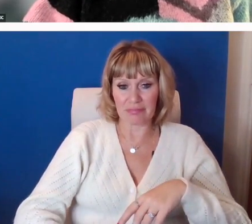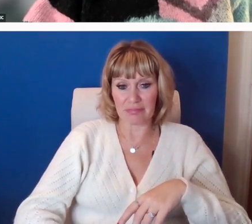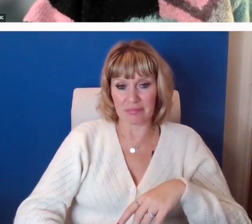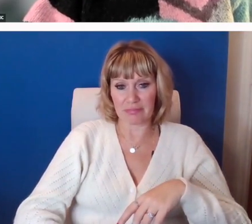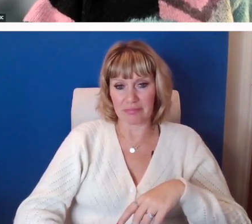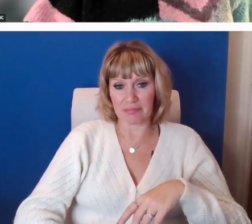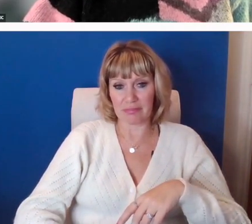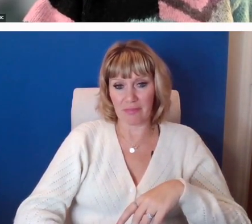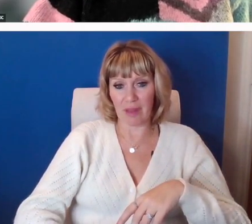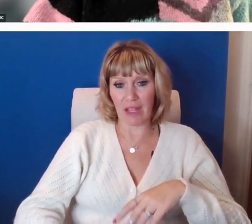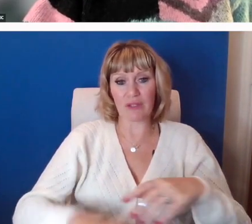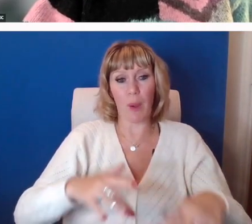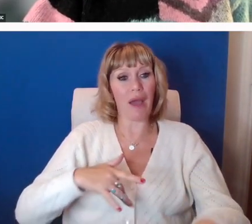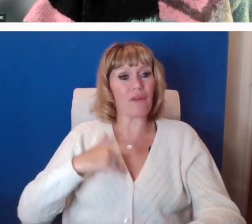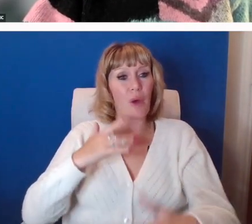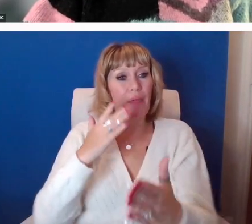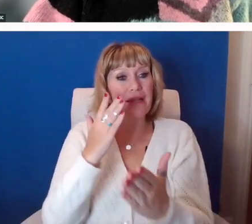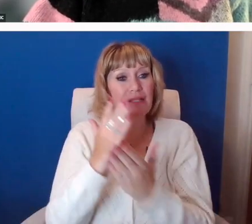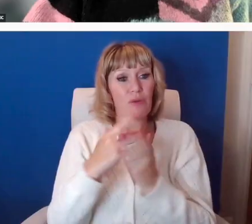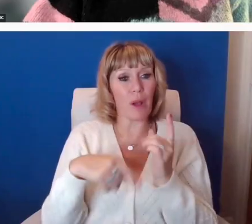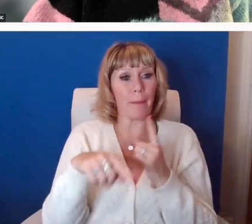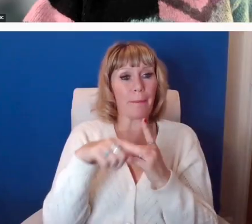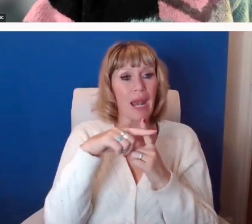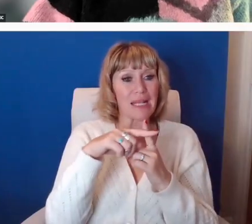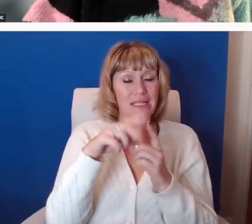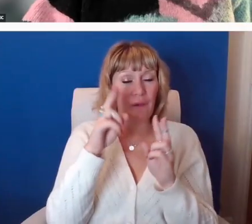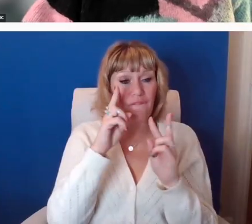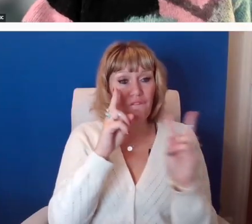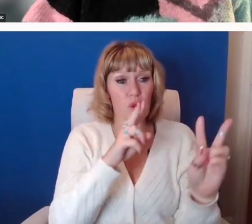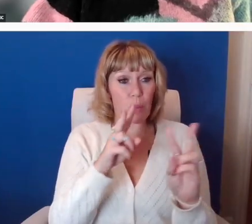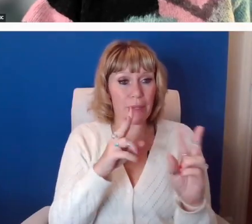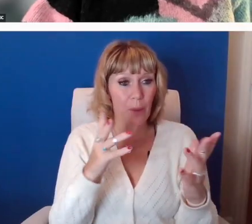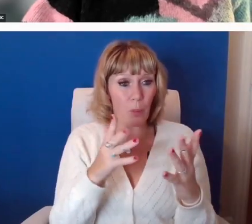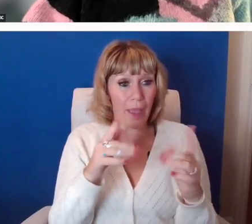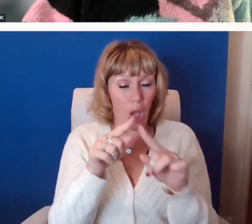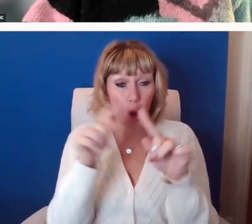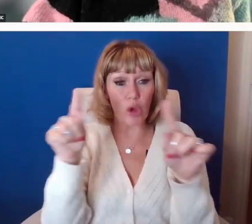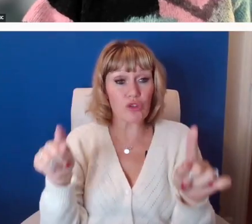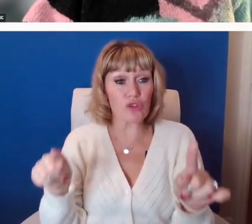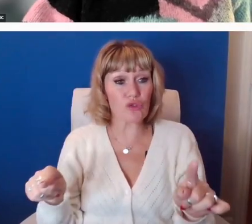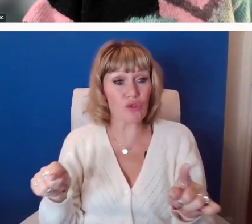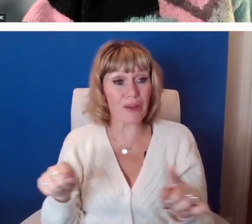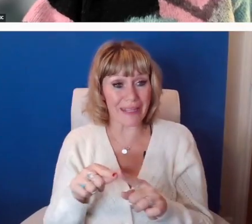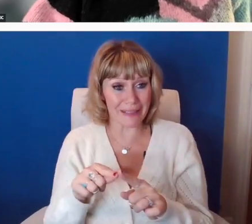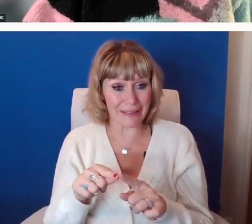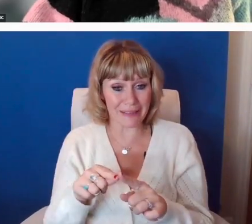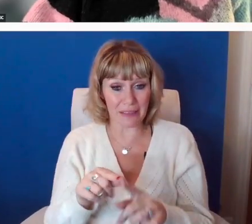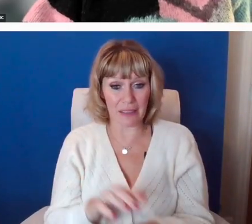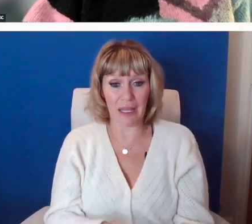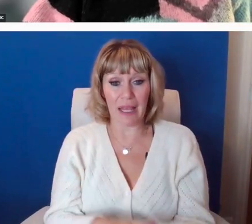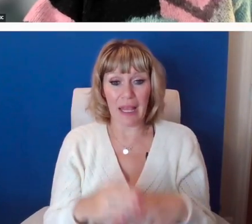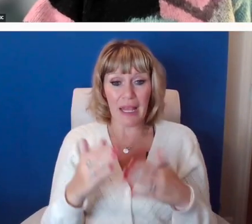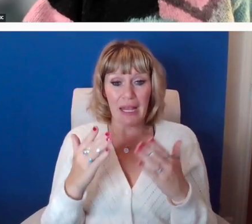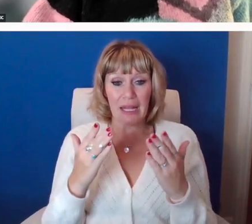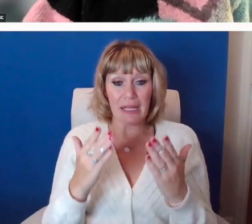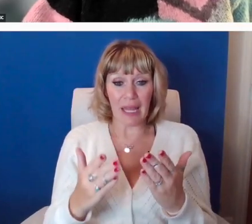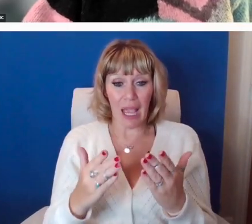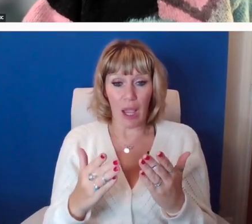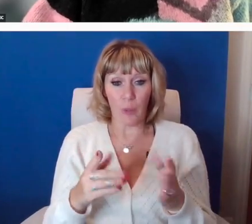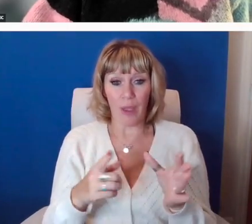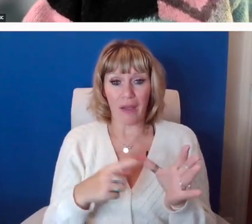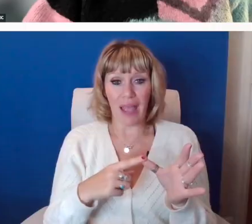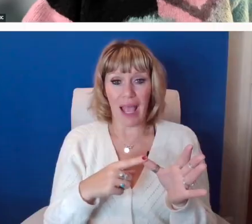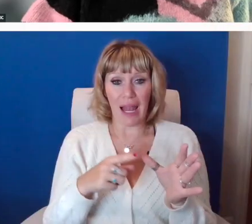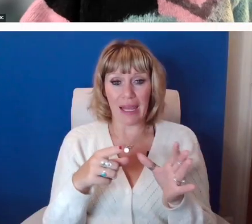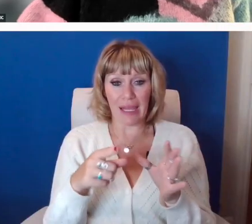of plus of seeing it on screen. Now we have Ali's Latter, The World, the Flesh, and